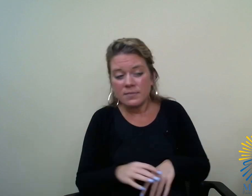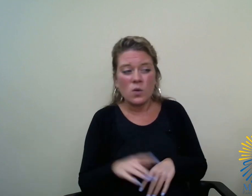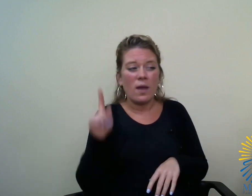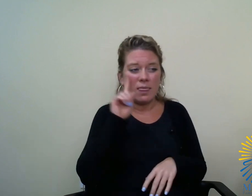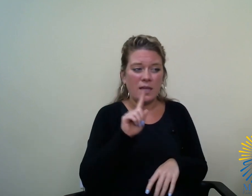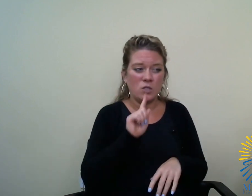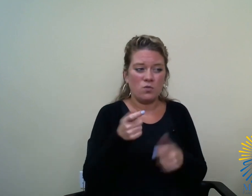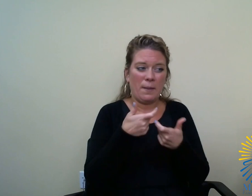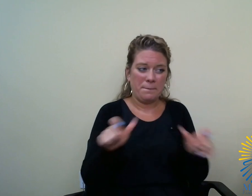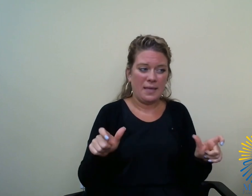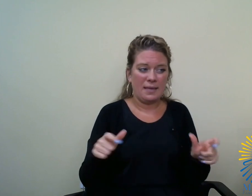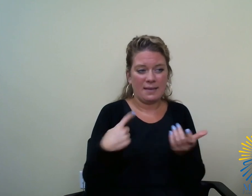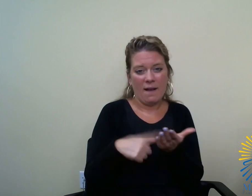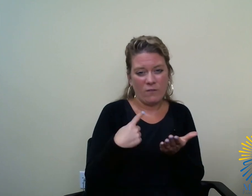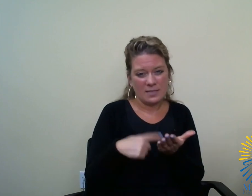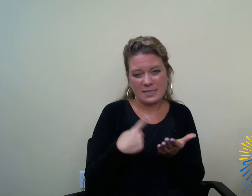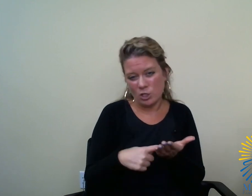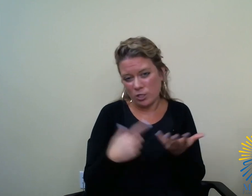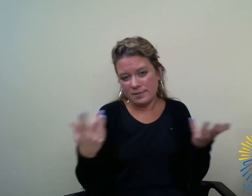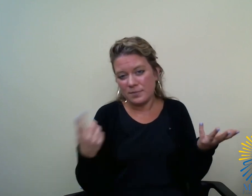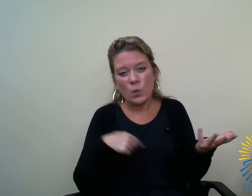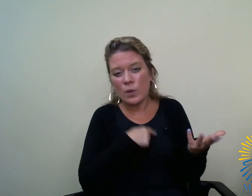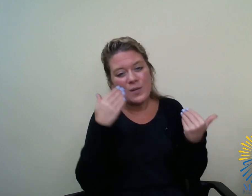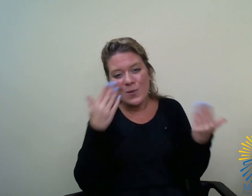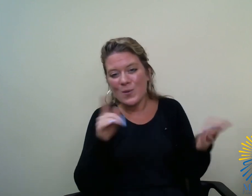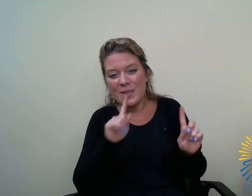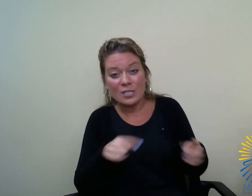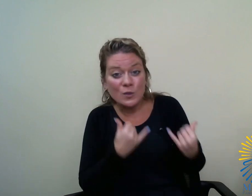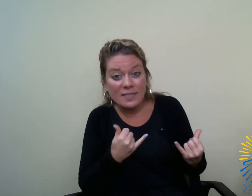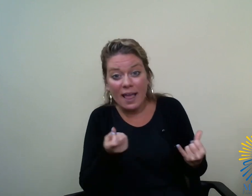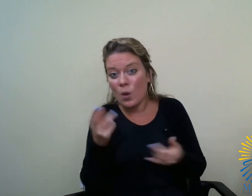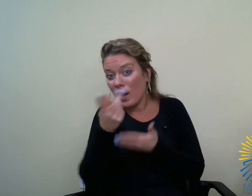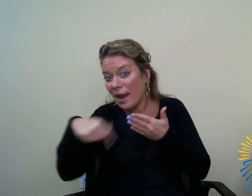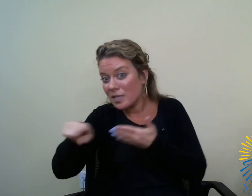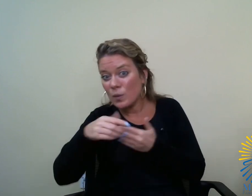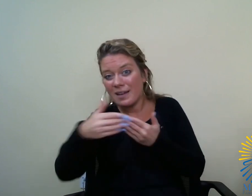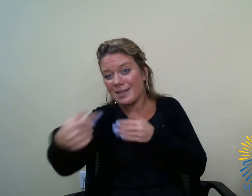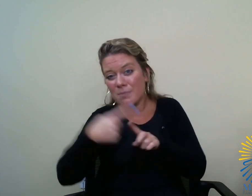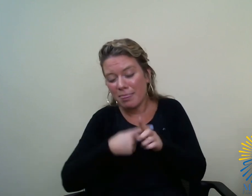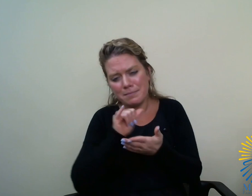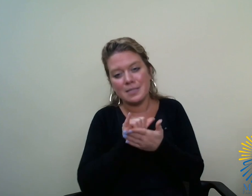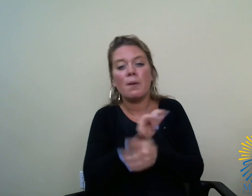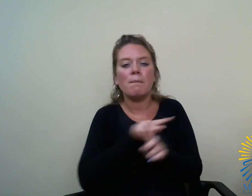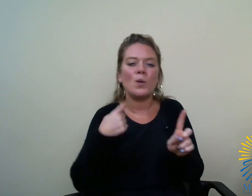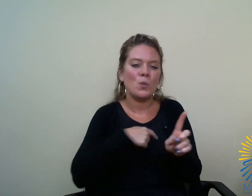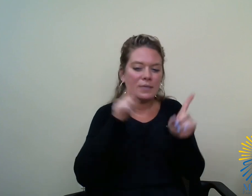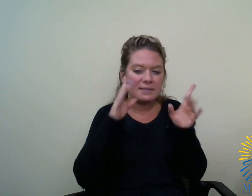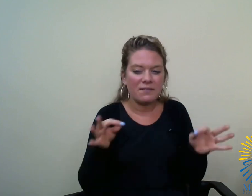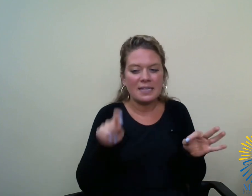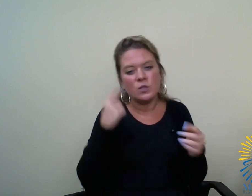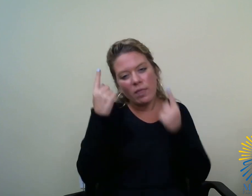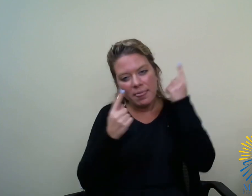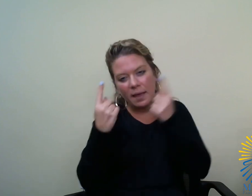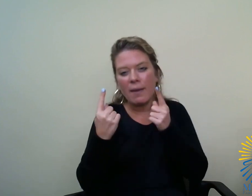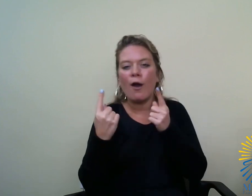bigger conversation. It's not something I think any of us will have the answer to today or next week or next month, but it's certainly something that we should think about and consider